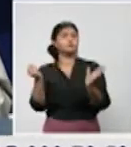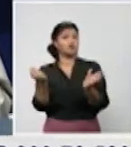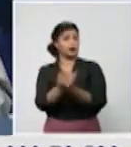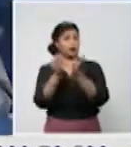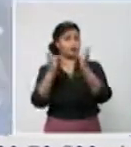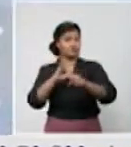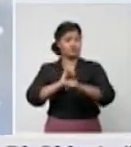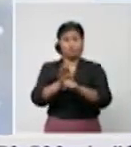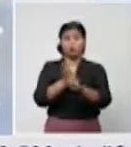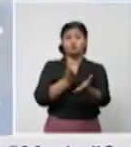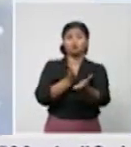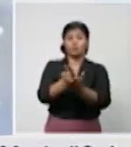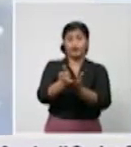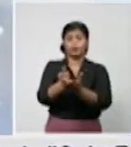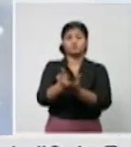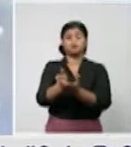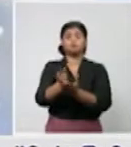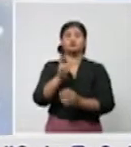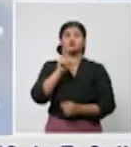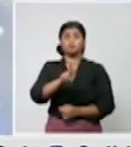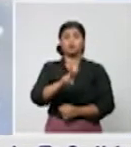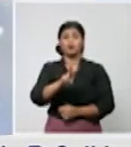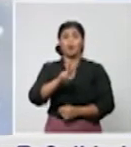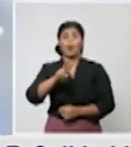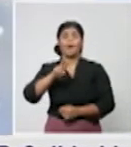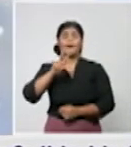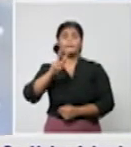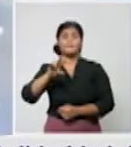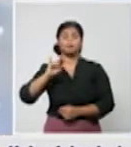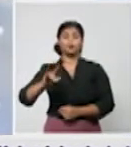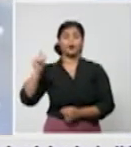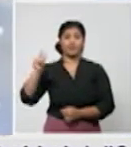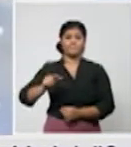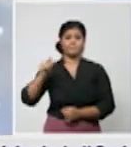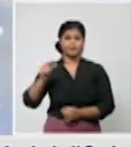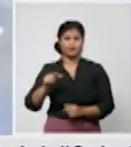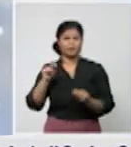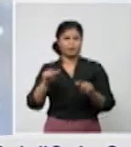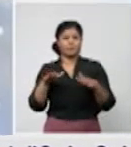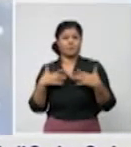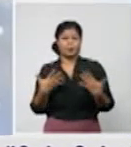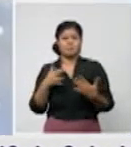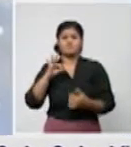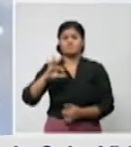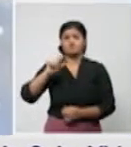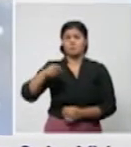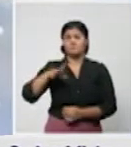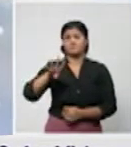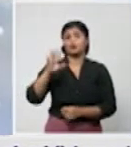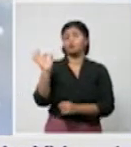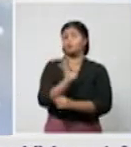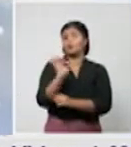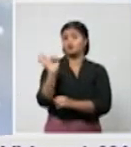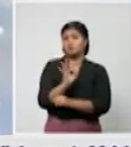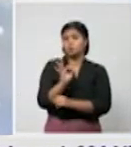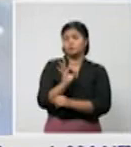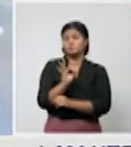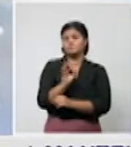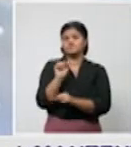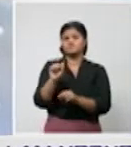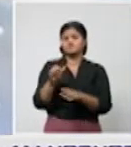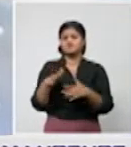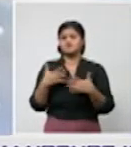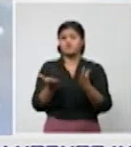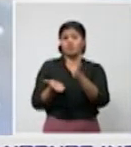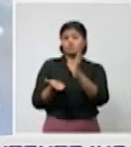in Cuba, 229 are hospitalized active cases, an 8.4%, a high figure compared